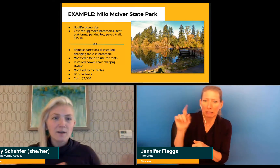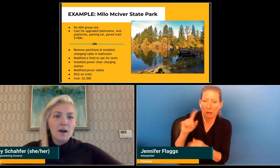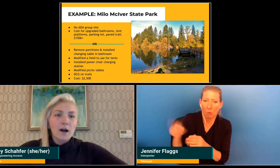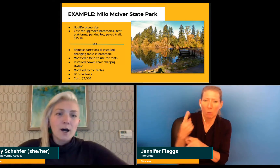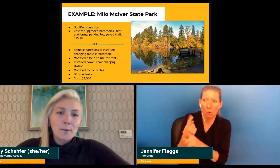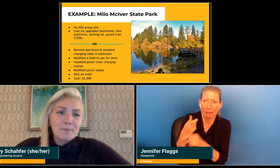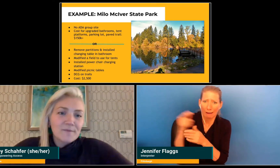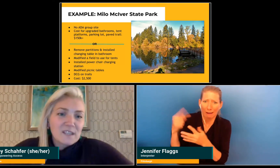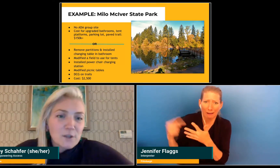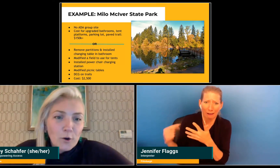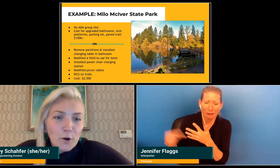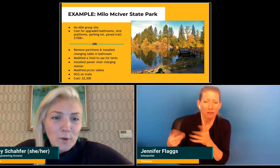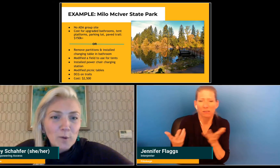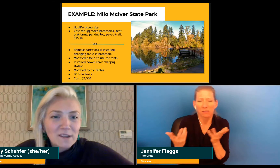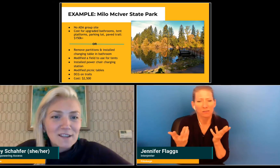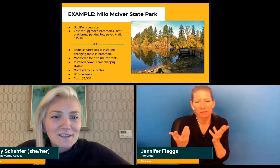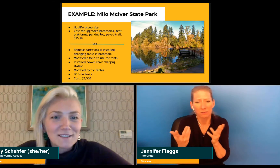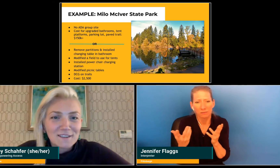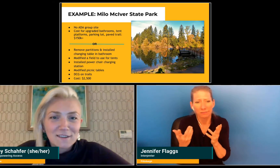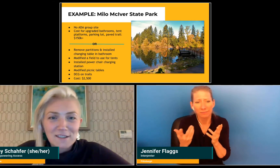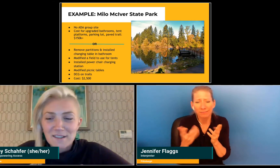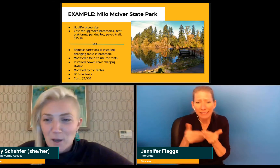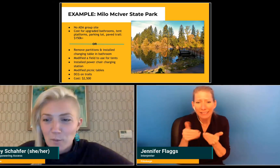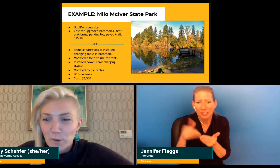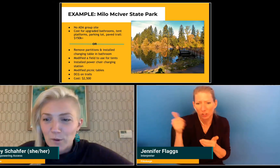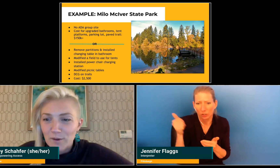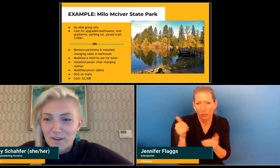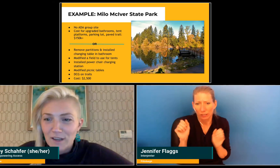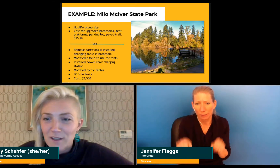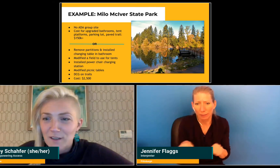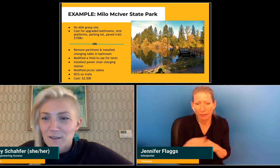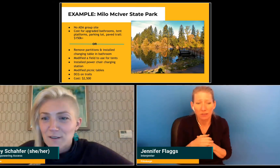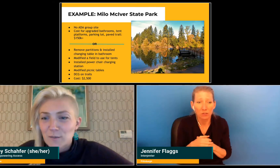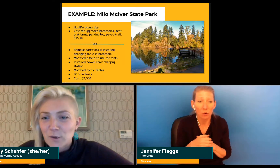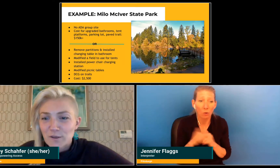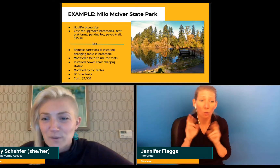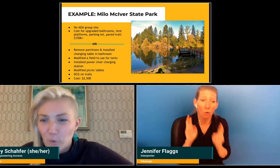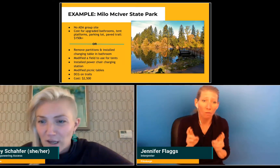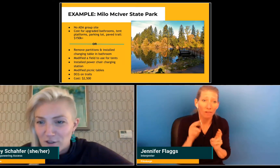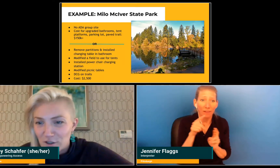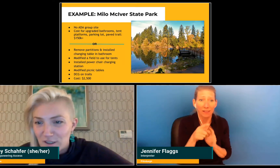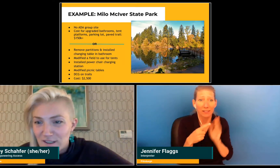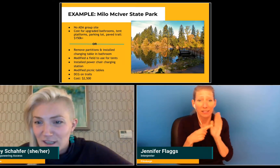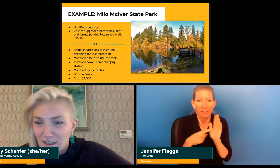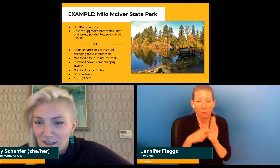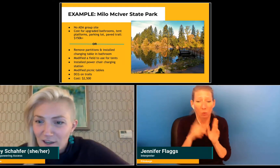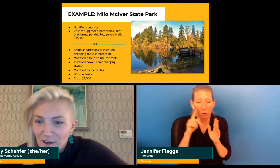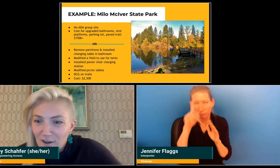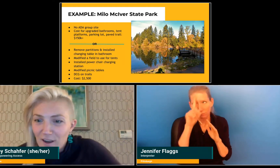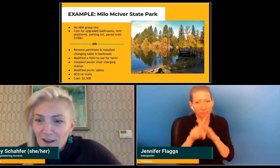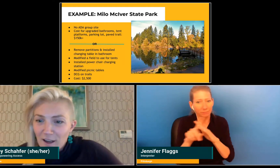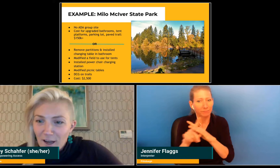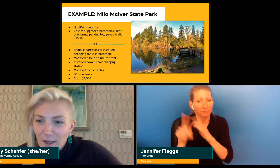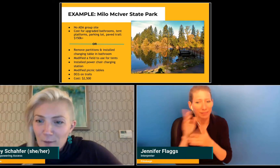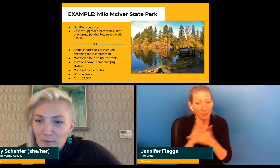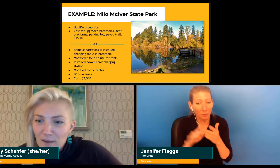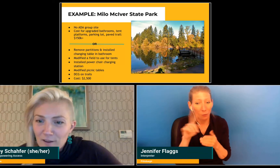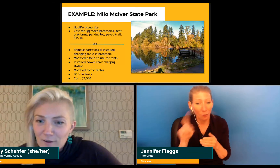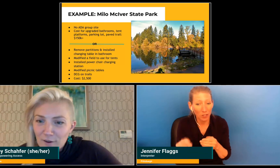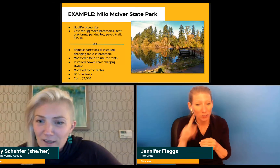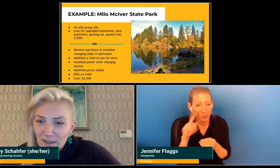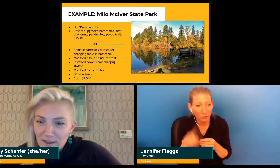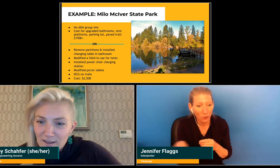that. So I'm hoping this example kind of spurs some questions in here.